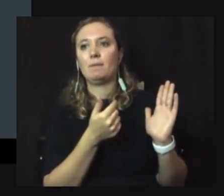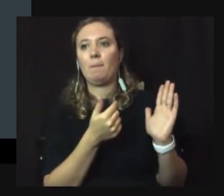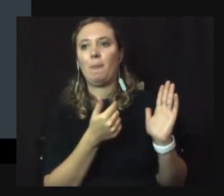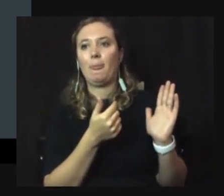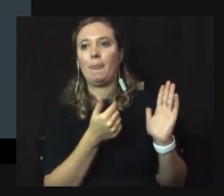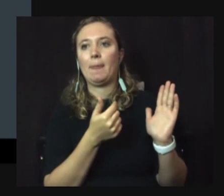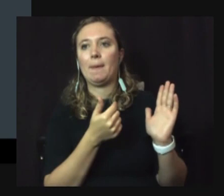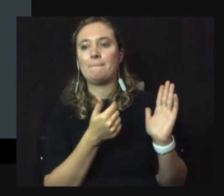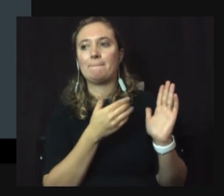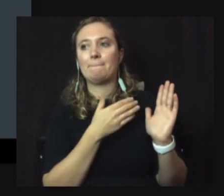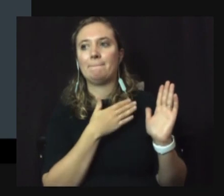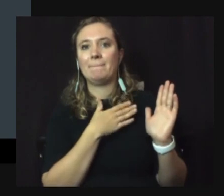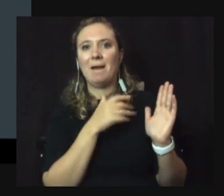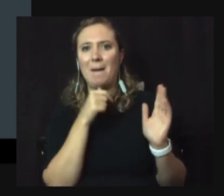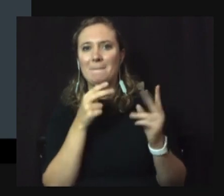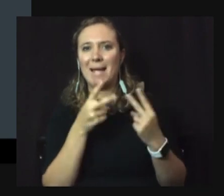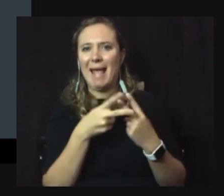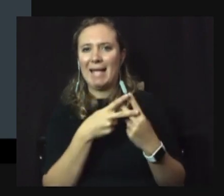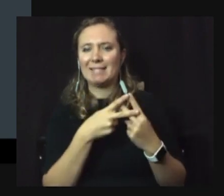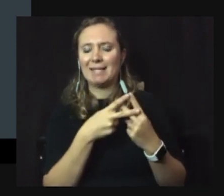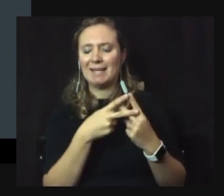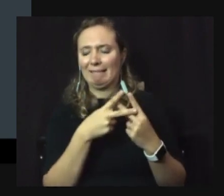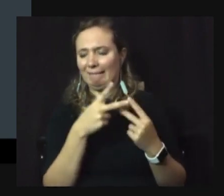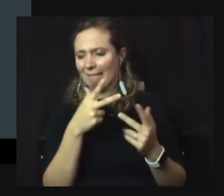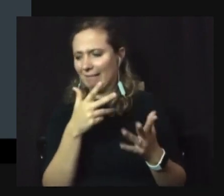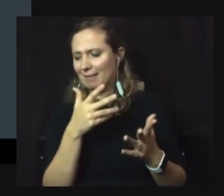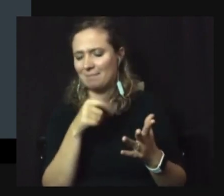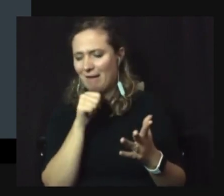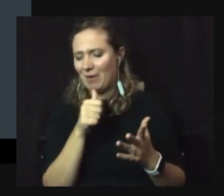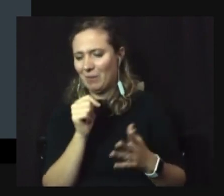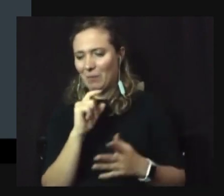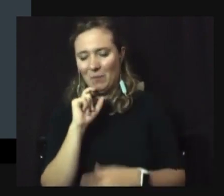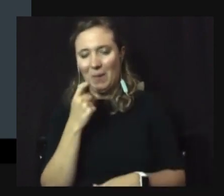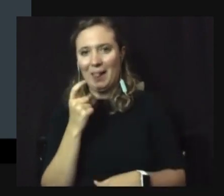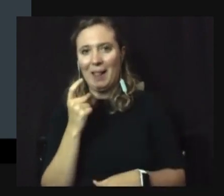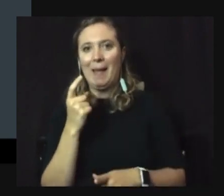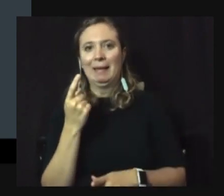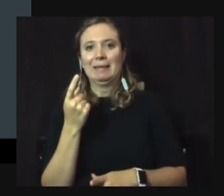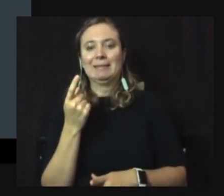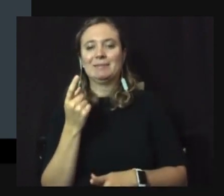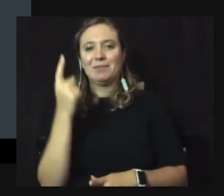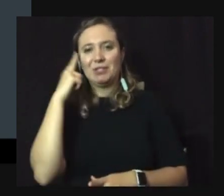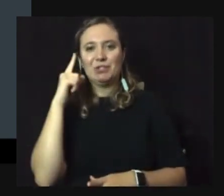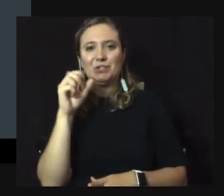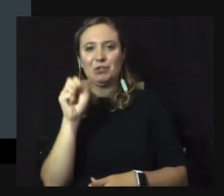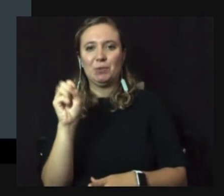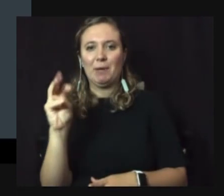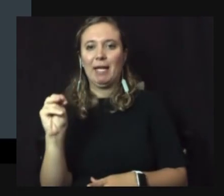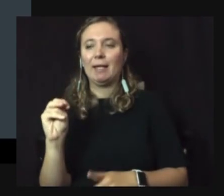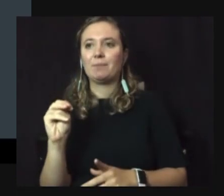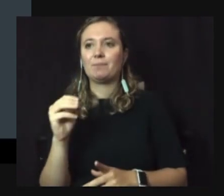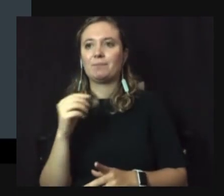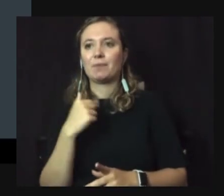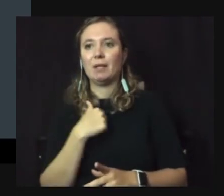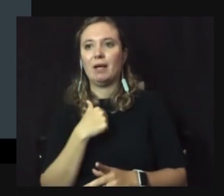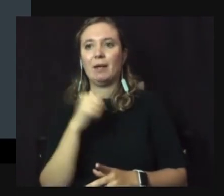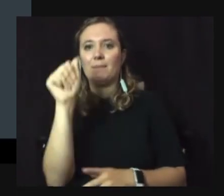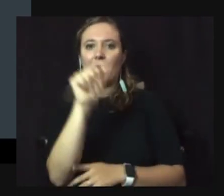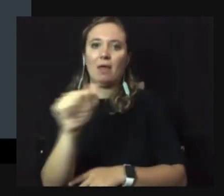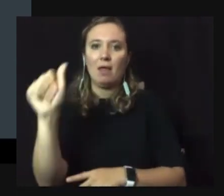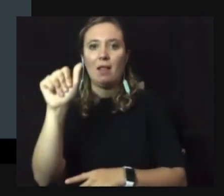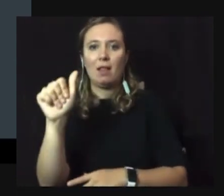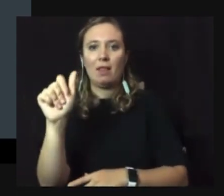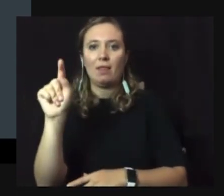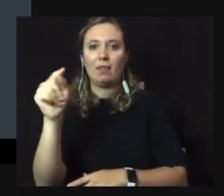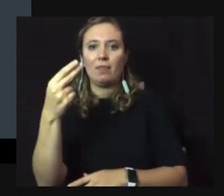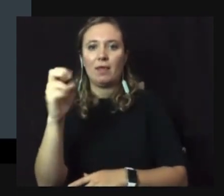my hashtag, I don't know. I'm so not cool on social media. On social media, I play the Autistic OT. I'm not the only